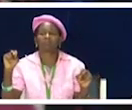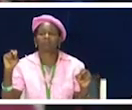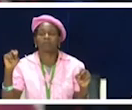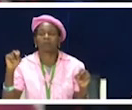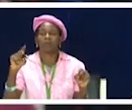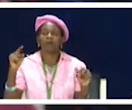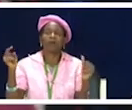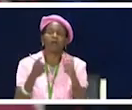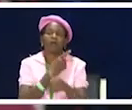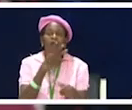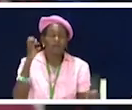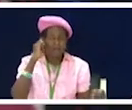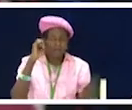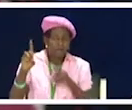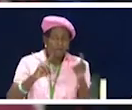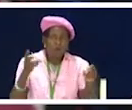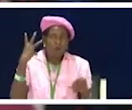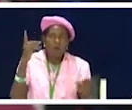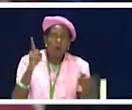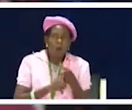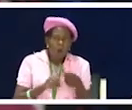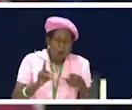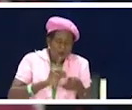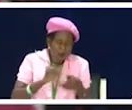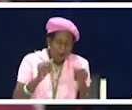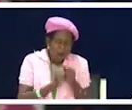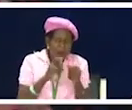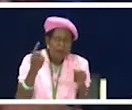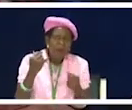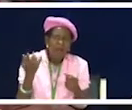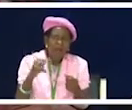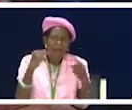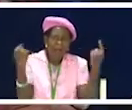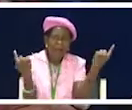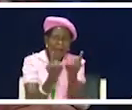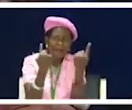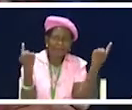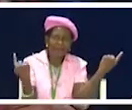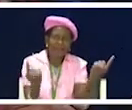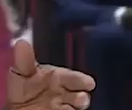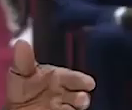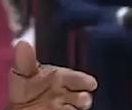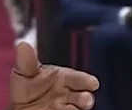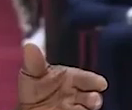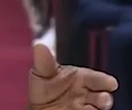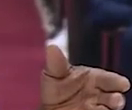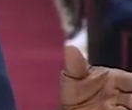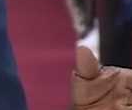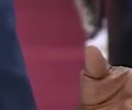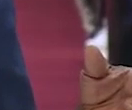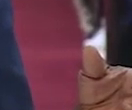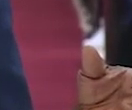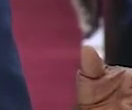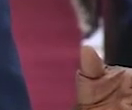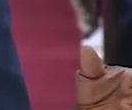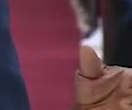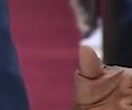The first thing he did was to deal with the sins of the man.